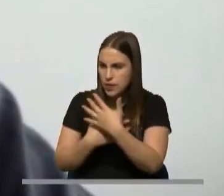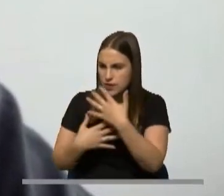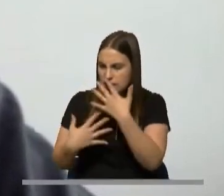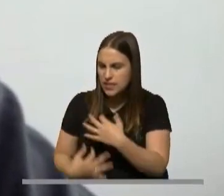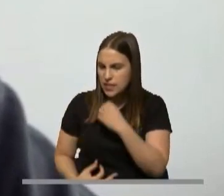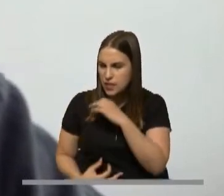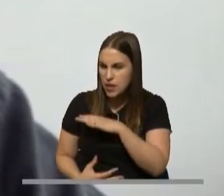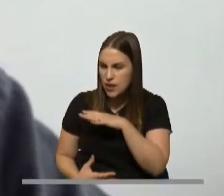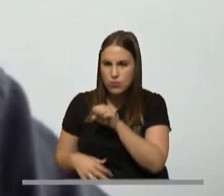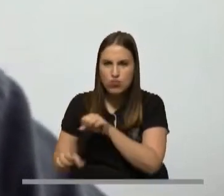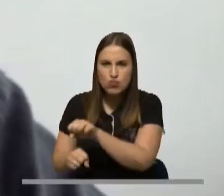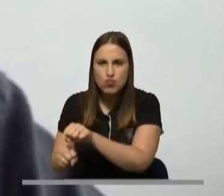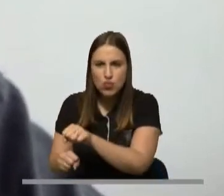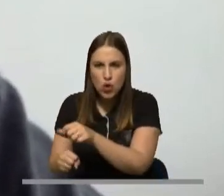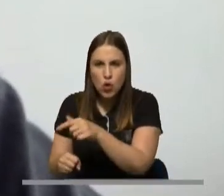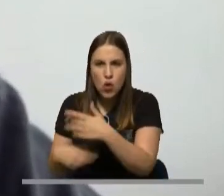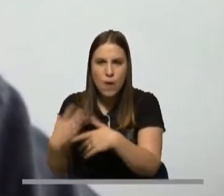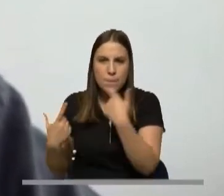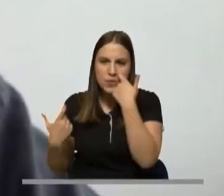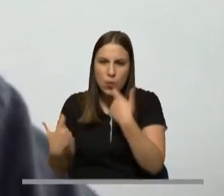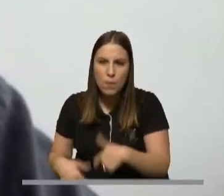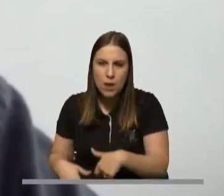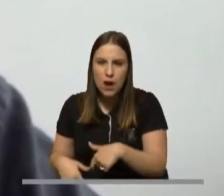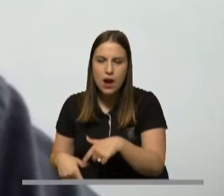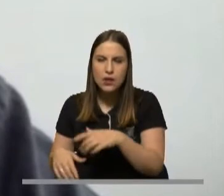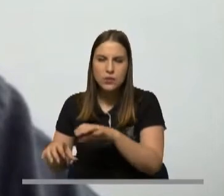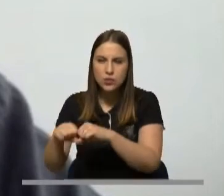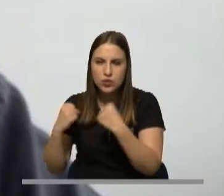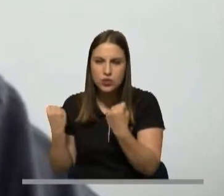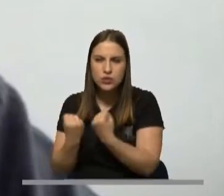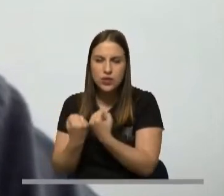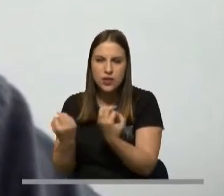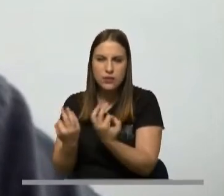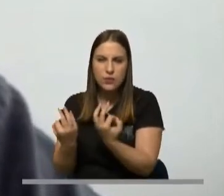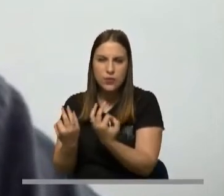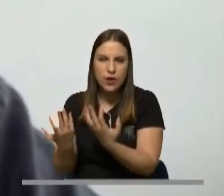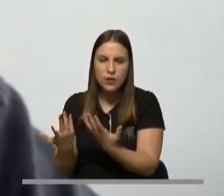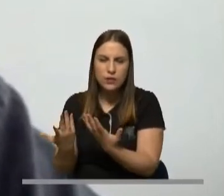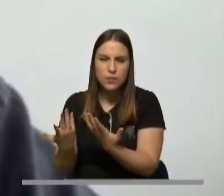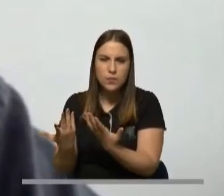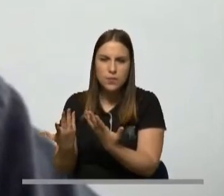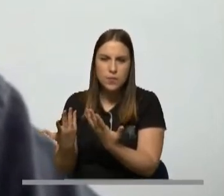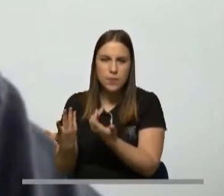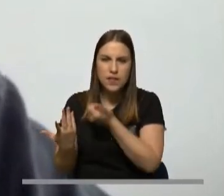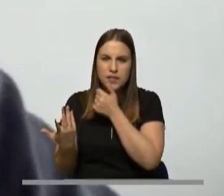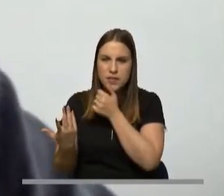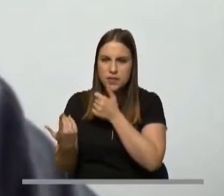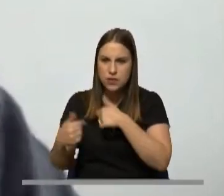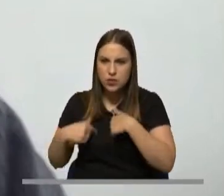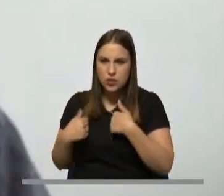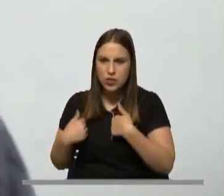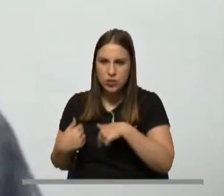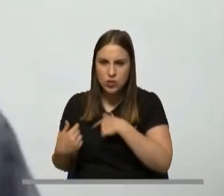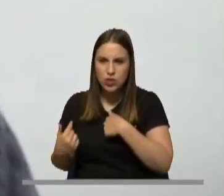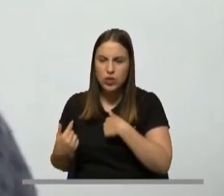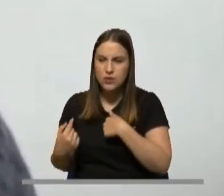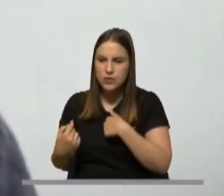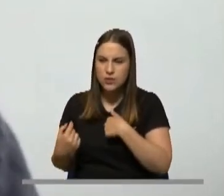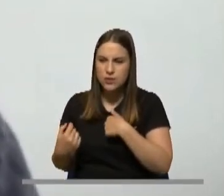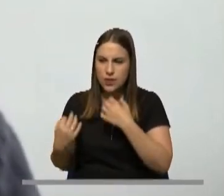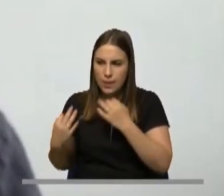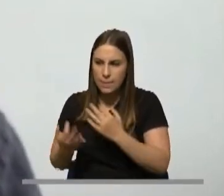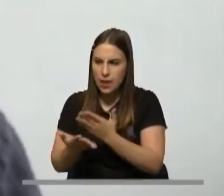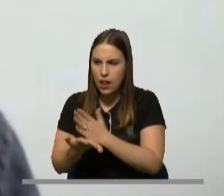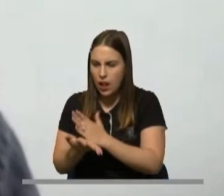uncertainty. Humans and societies have to make many of our decisions in the middle of ambiguity